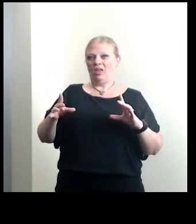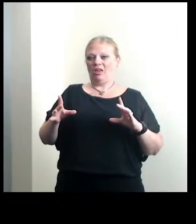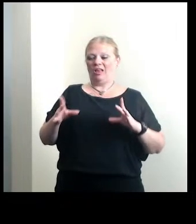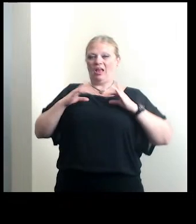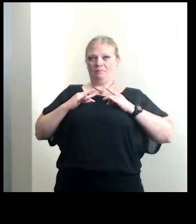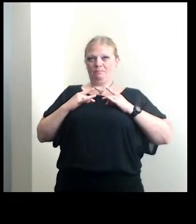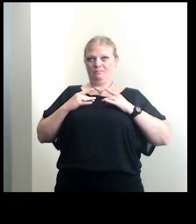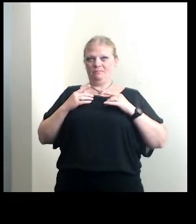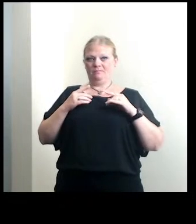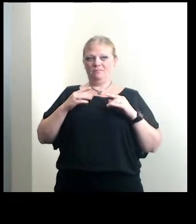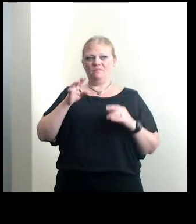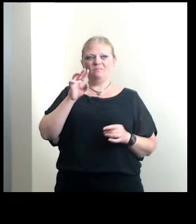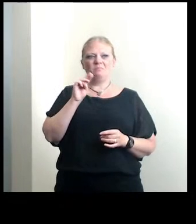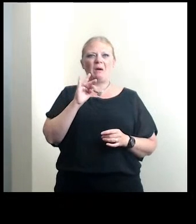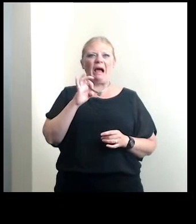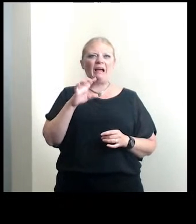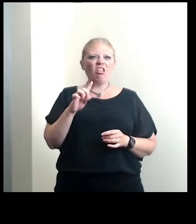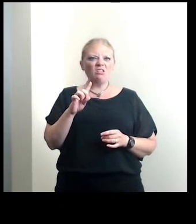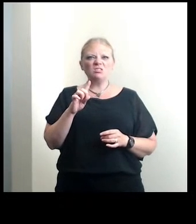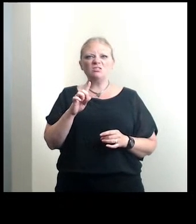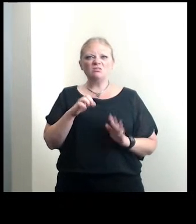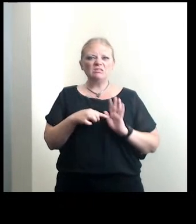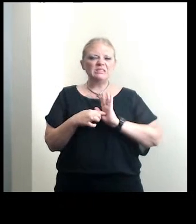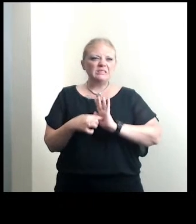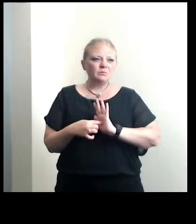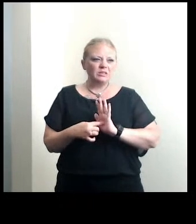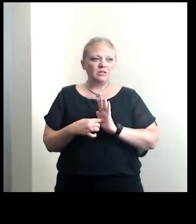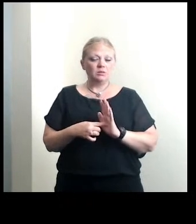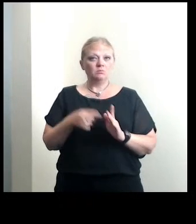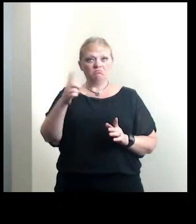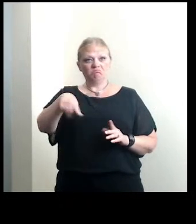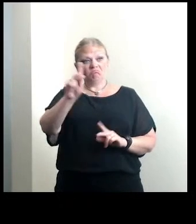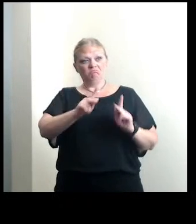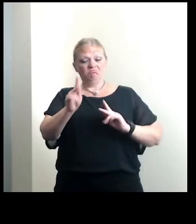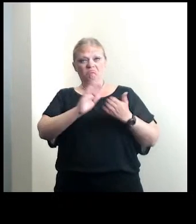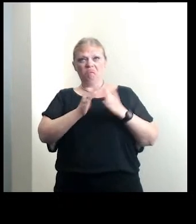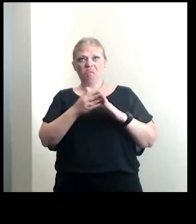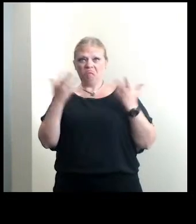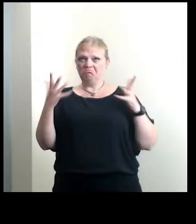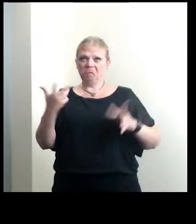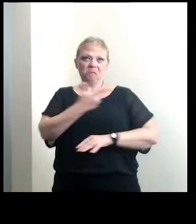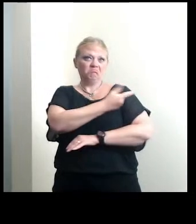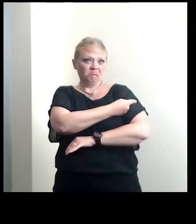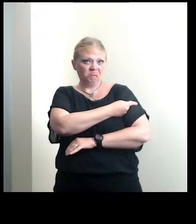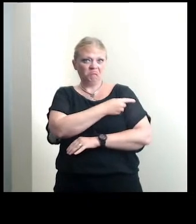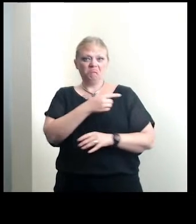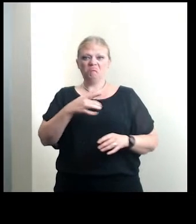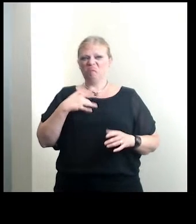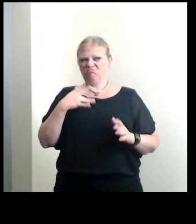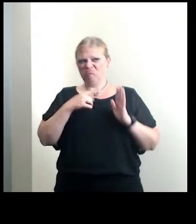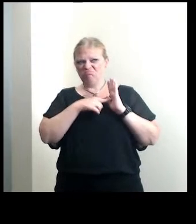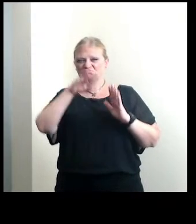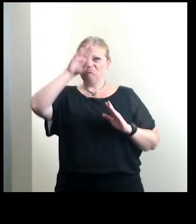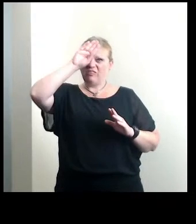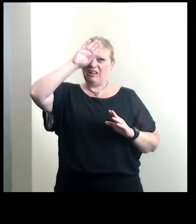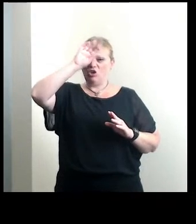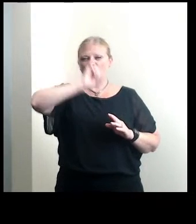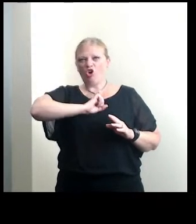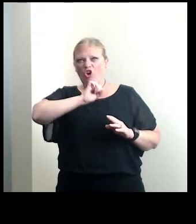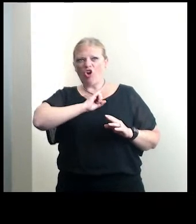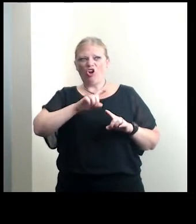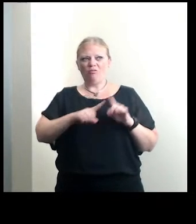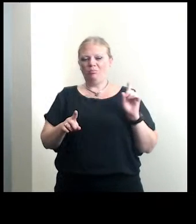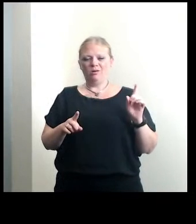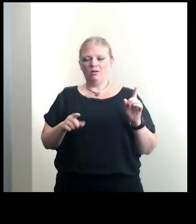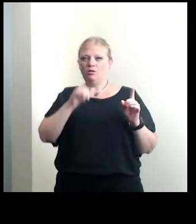And you could get mild symptoms, and there are people in our community who are vaccinated who have received it and have had symptoms of fever and cough. It's just not